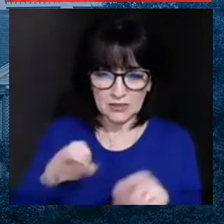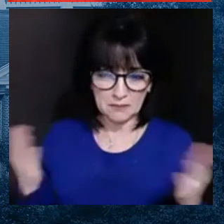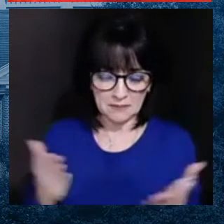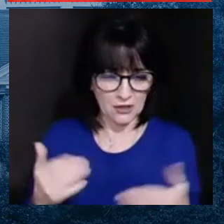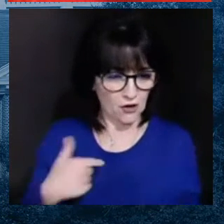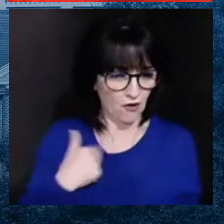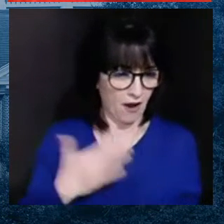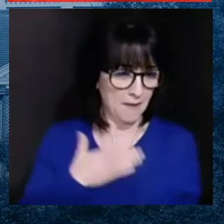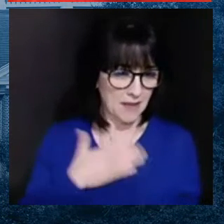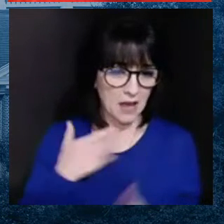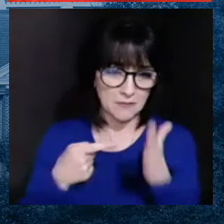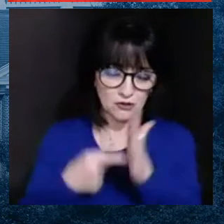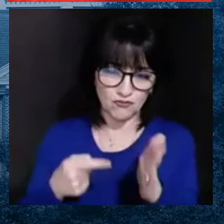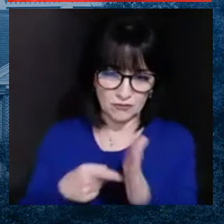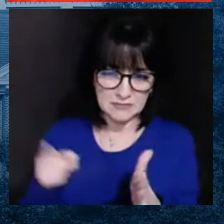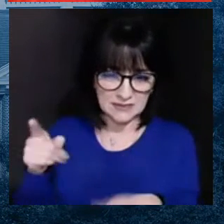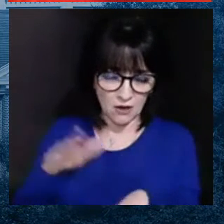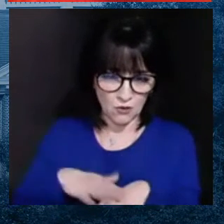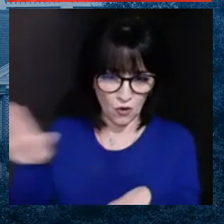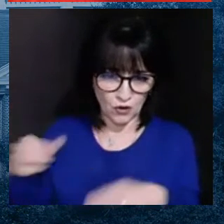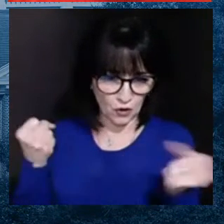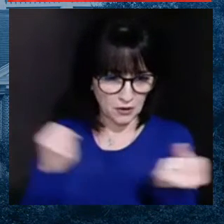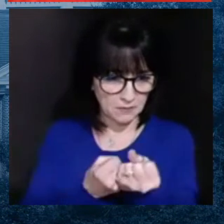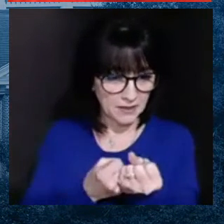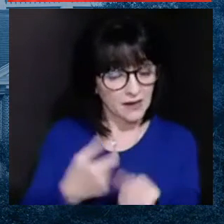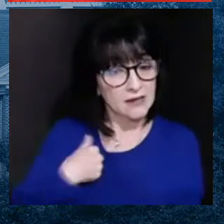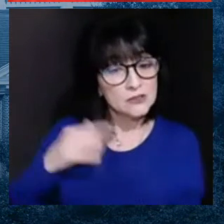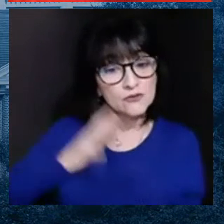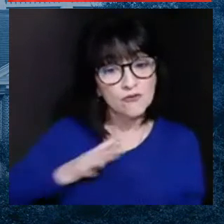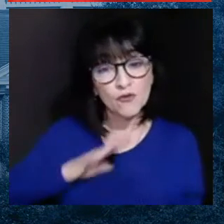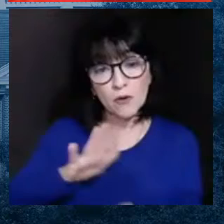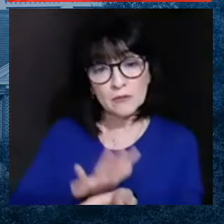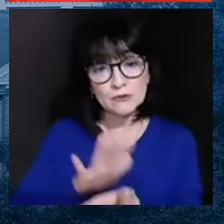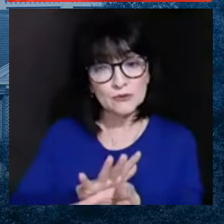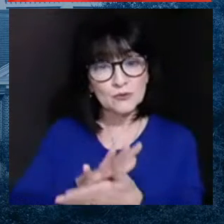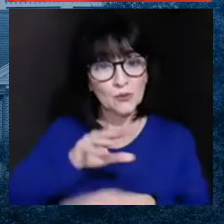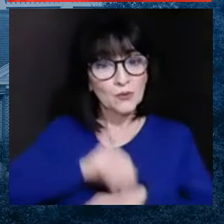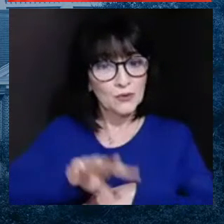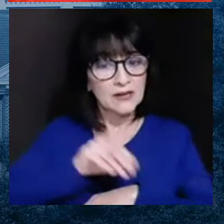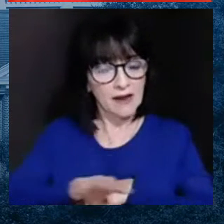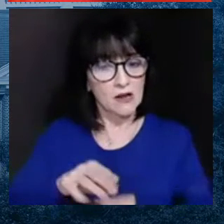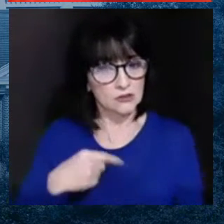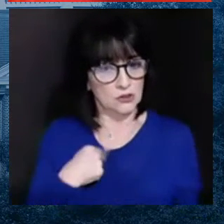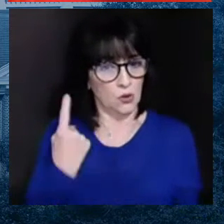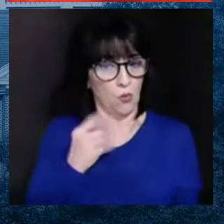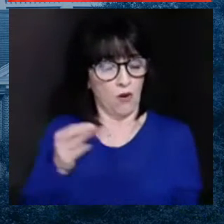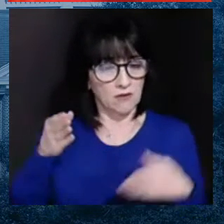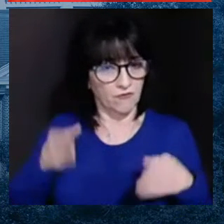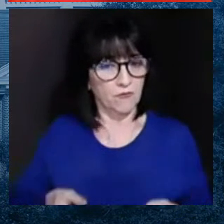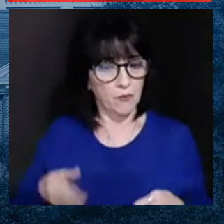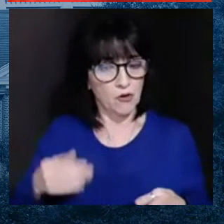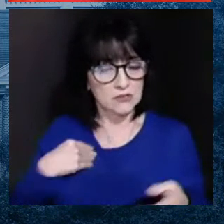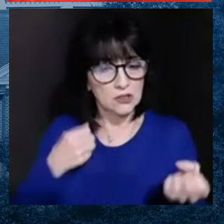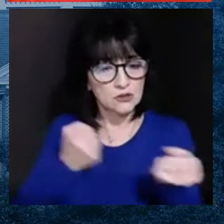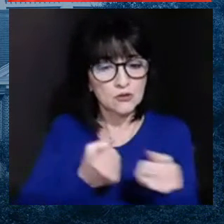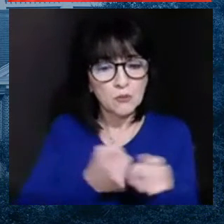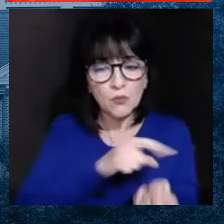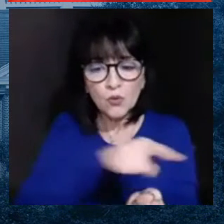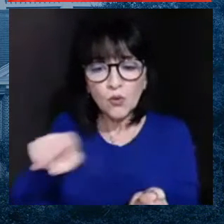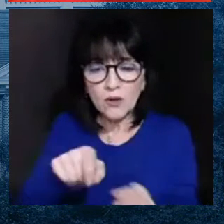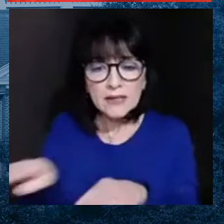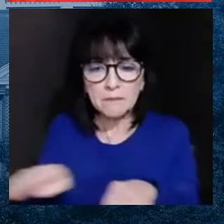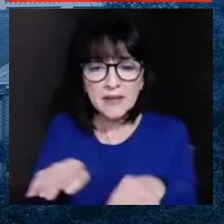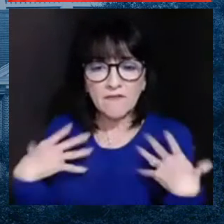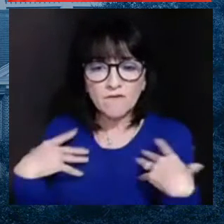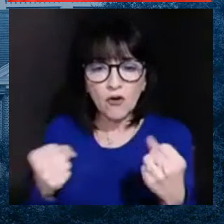behalf. As a former school counselor and one of the people who supports behavioral health professionals at the department, I'm fortunate to